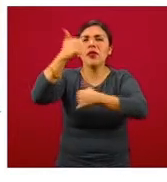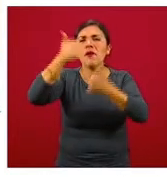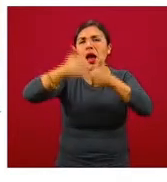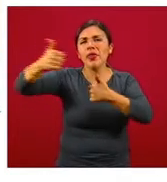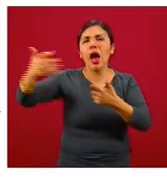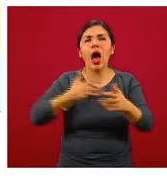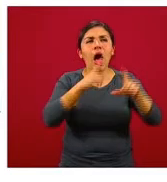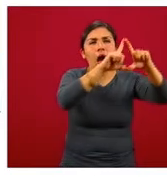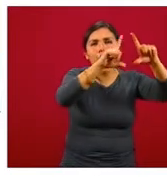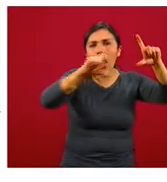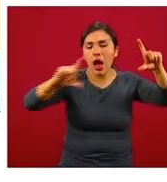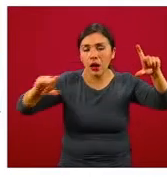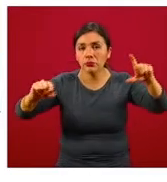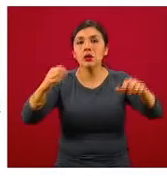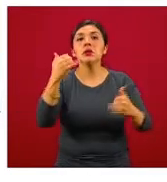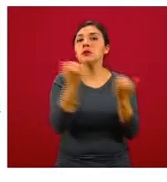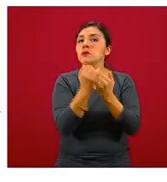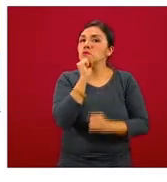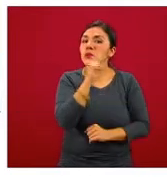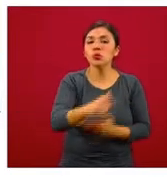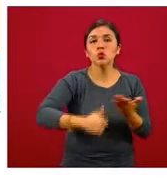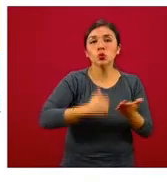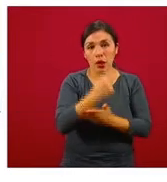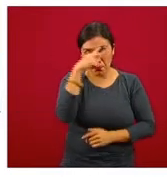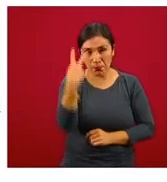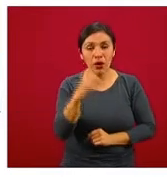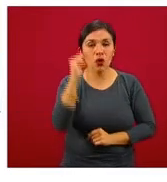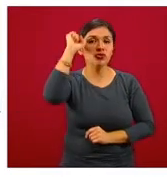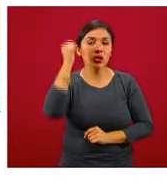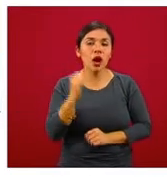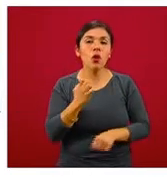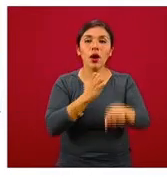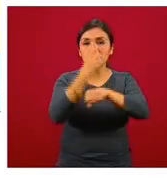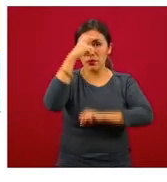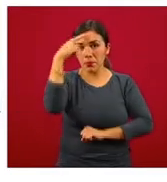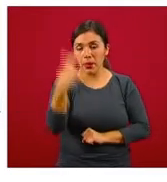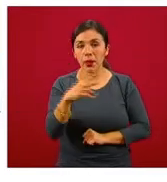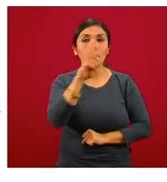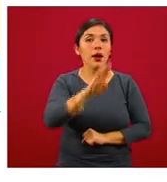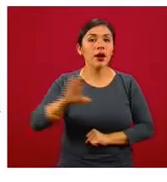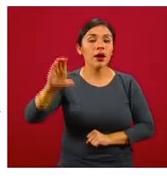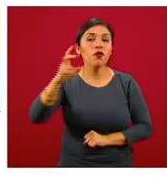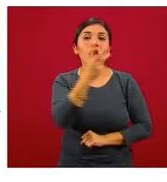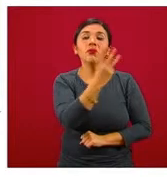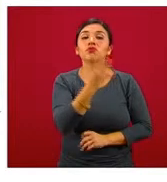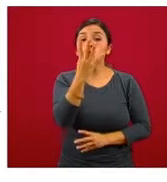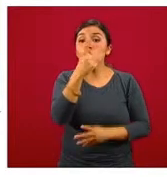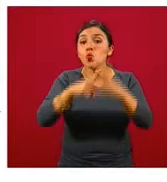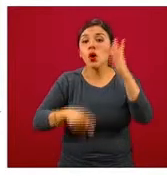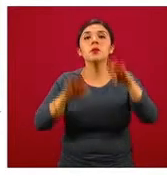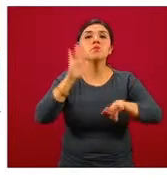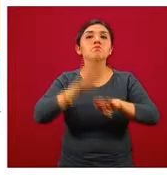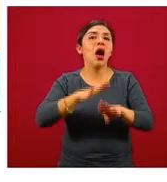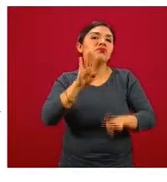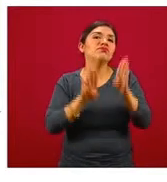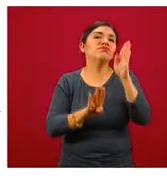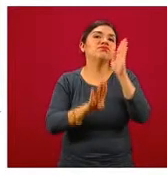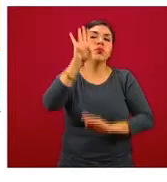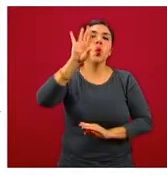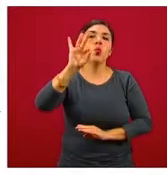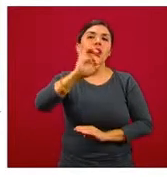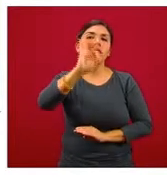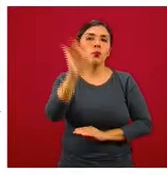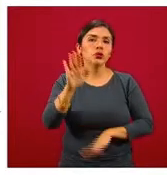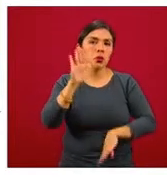federativas, varies siendo among también la states, Ciudad de but you can México, see that Sinaloa, el Mexico, Estado de Sinaloa, México State of y Baja Mexico, and California Baja las que mantienen una California ocupación por encima del have